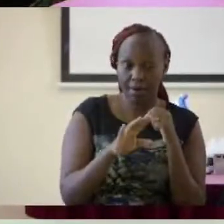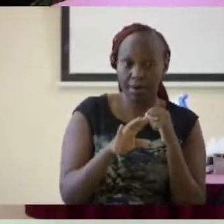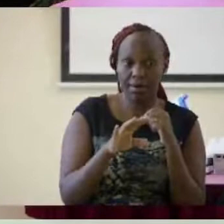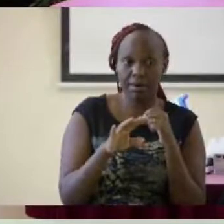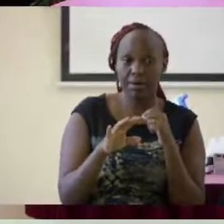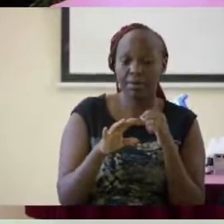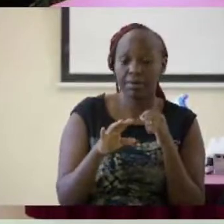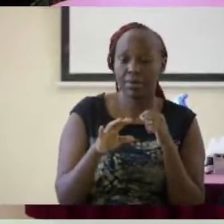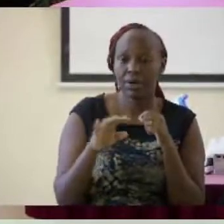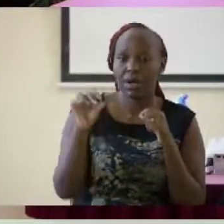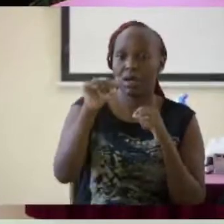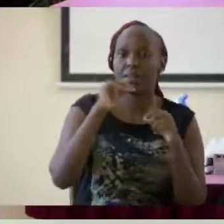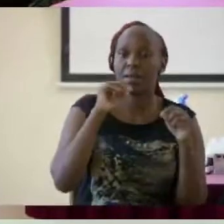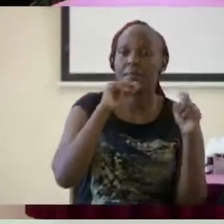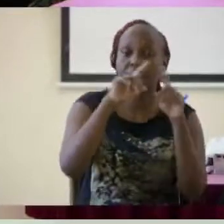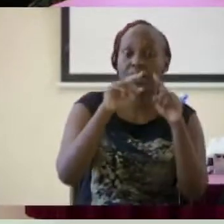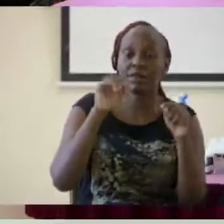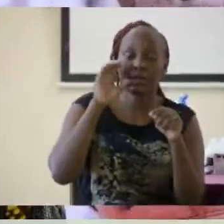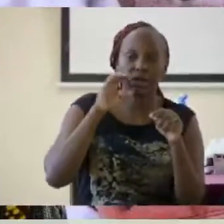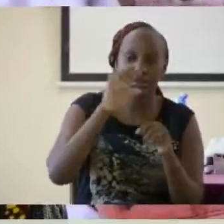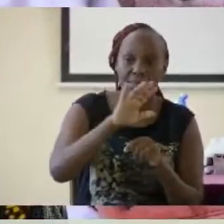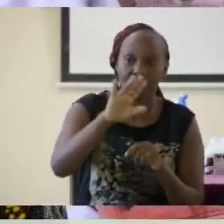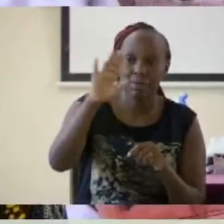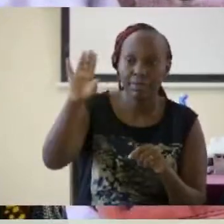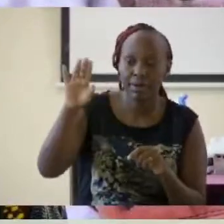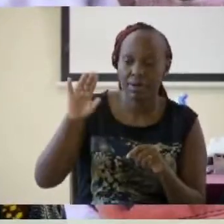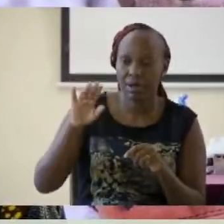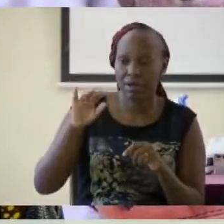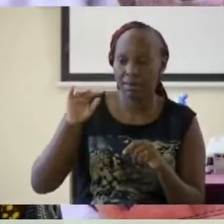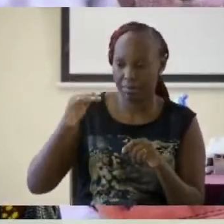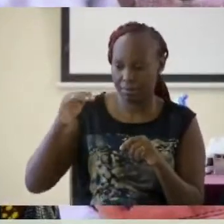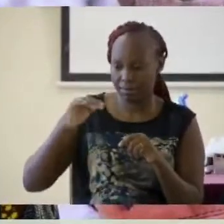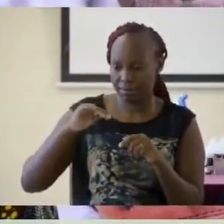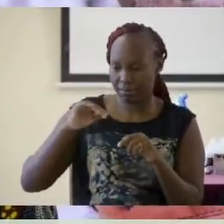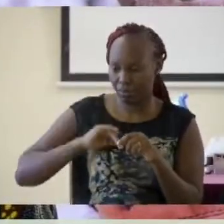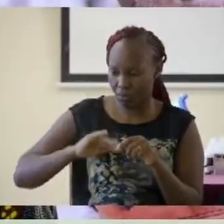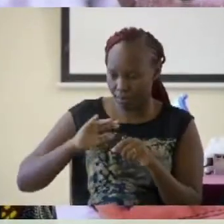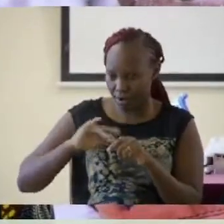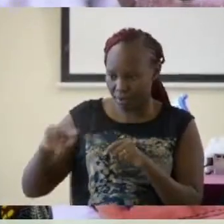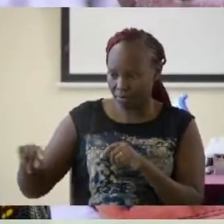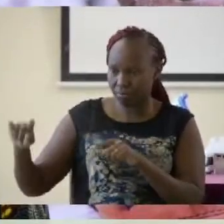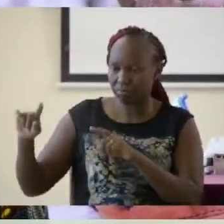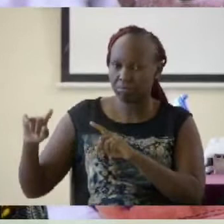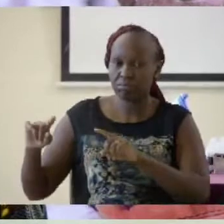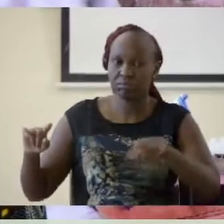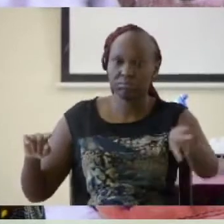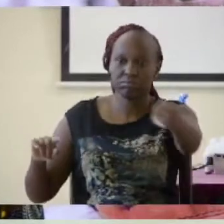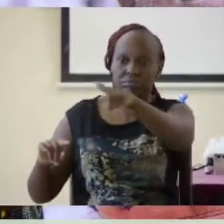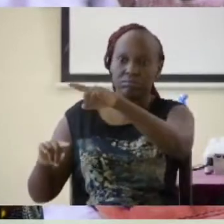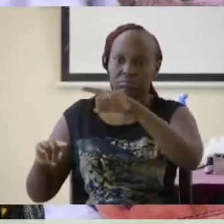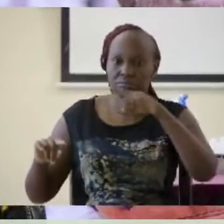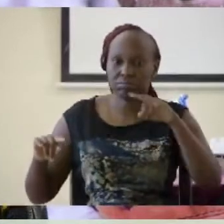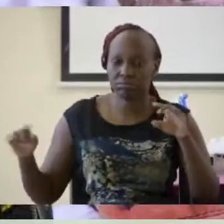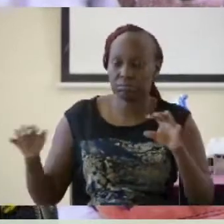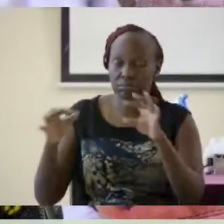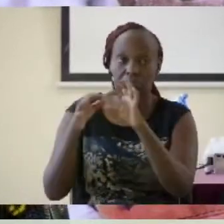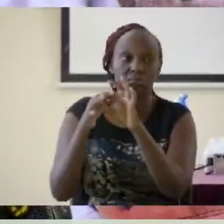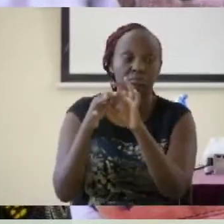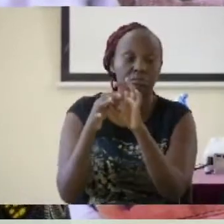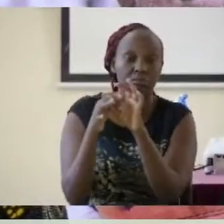wives of brothers and cousins of your late husband, would join in